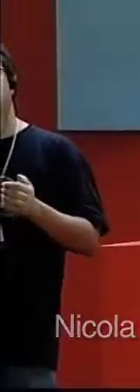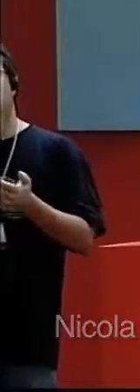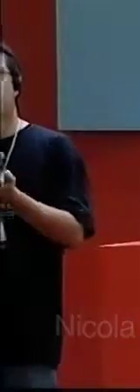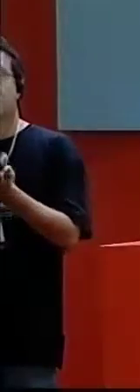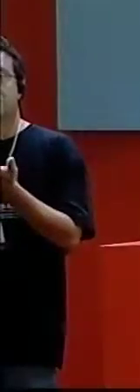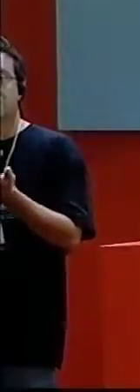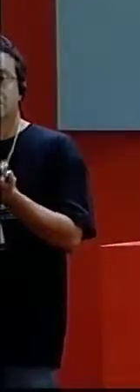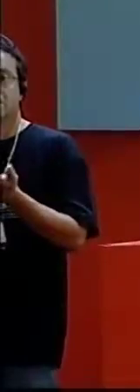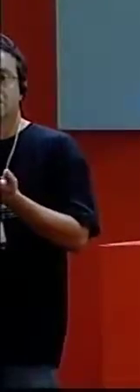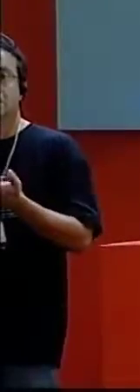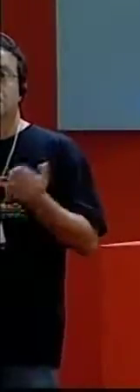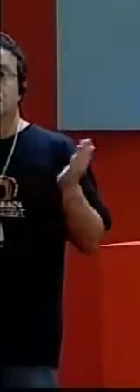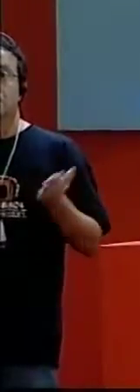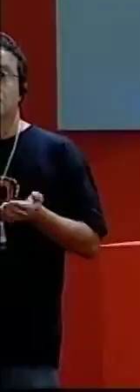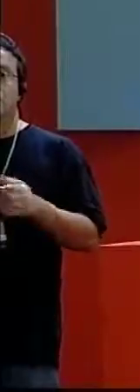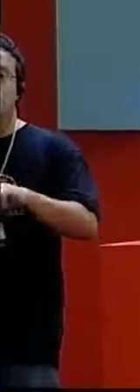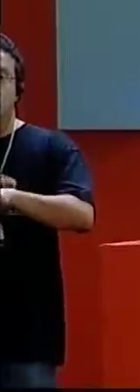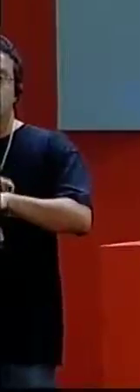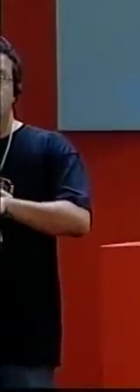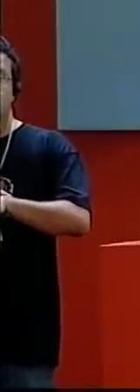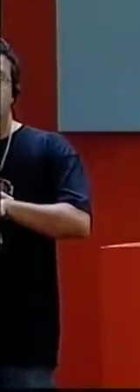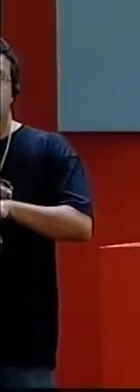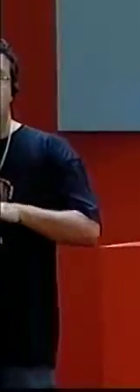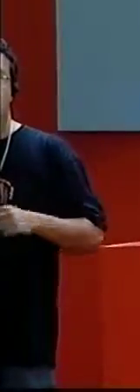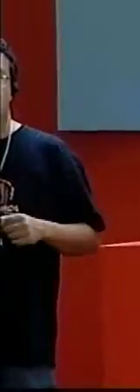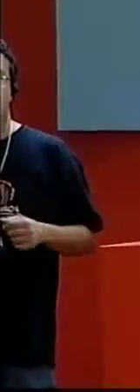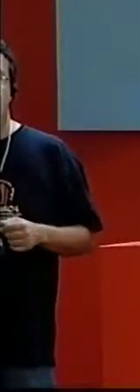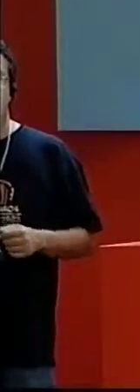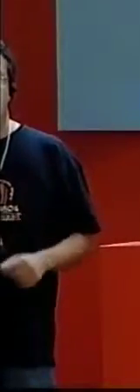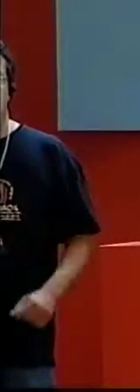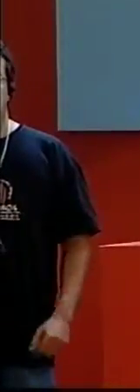translation, now's the moment.